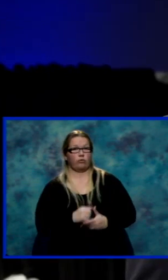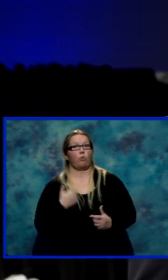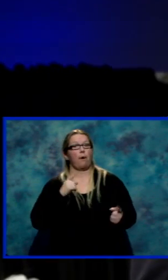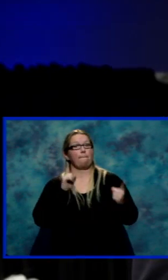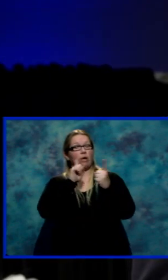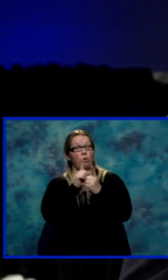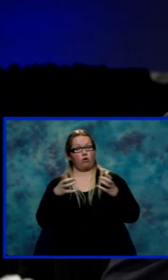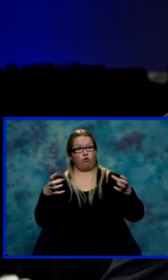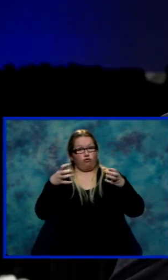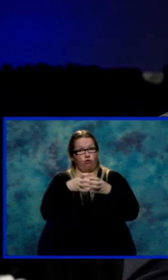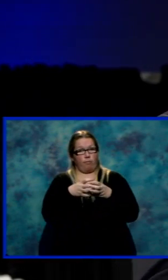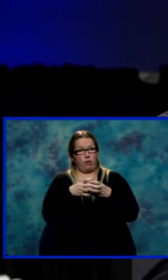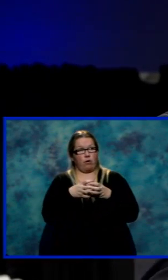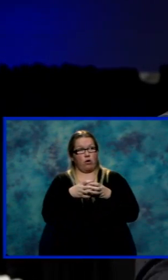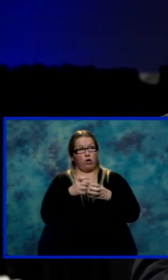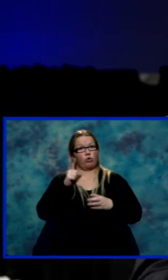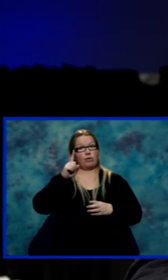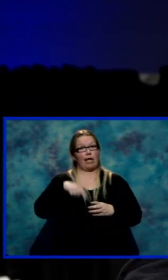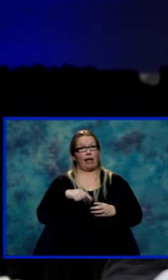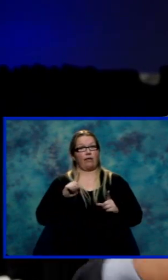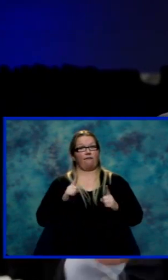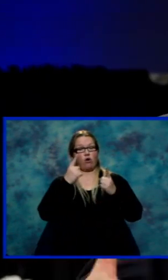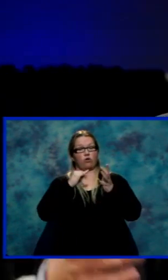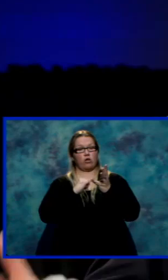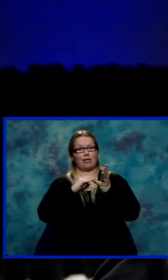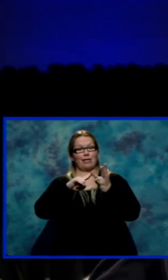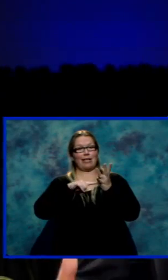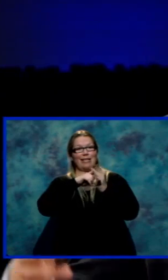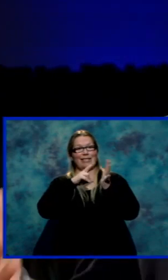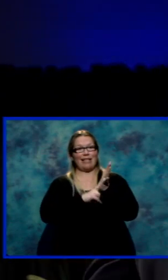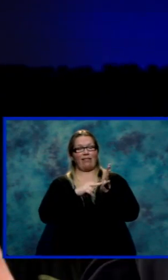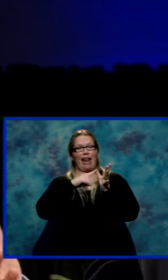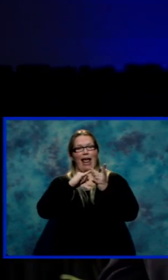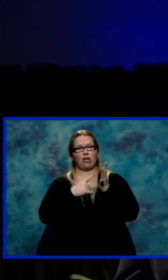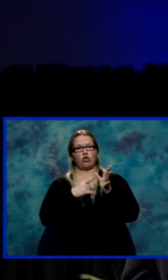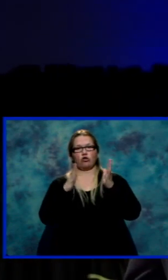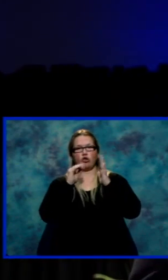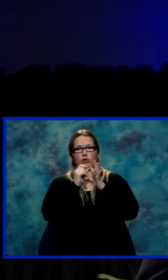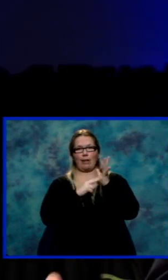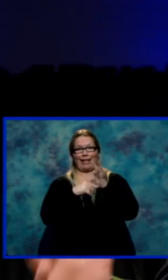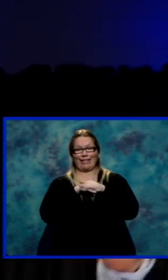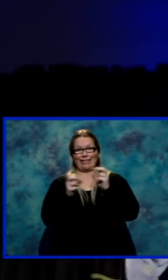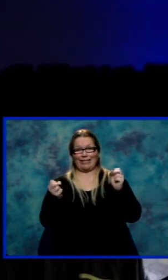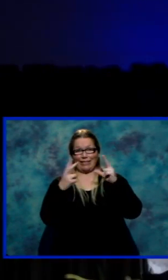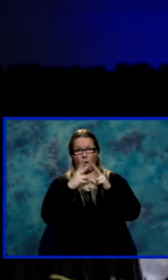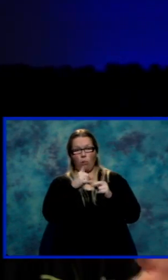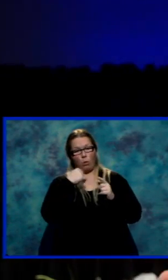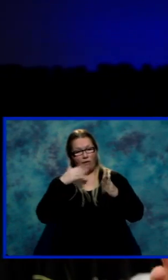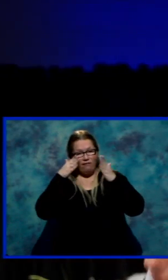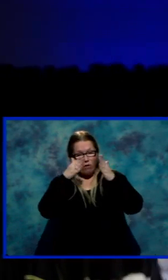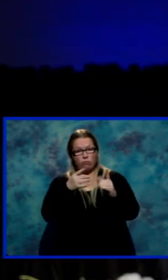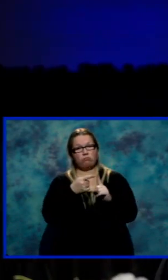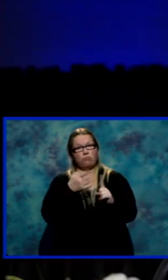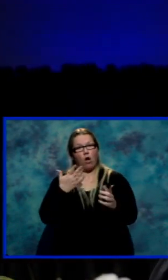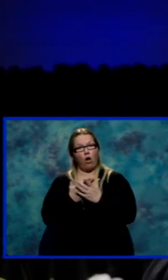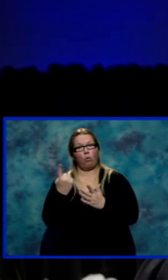group of folk who have come together to start the first Southern Asian church plant in Sydney, where we're going to be focusing particularly